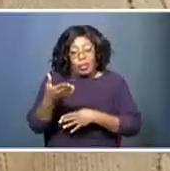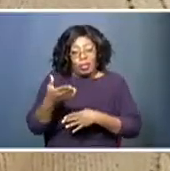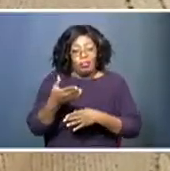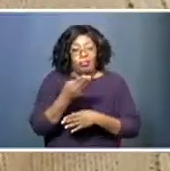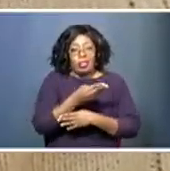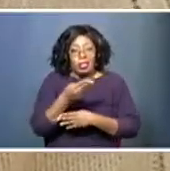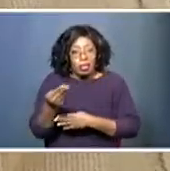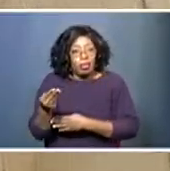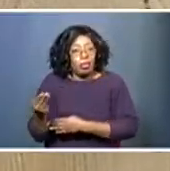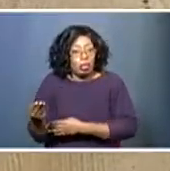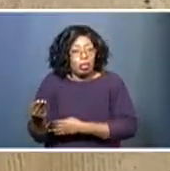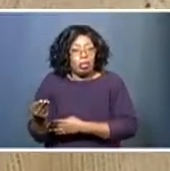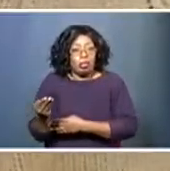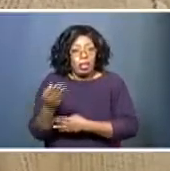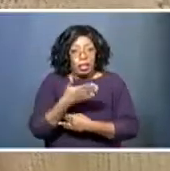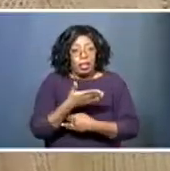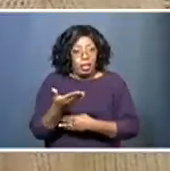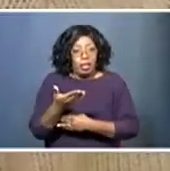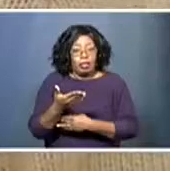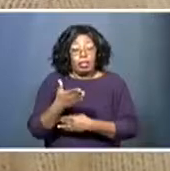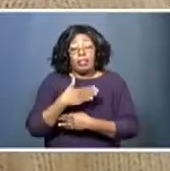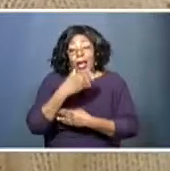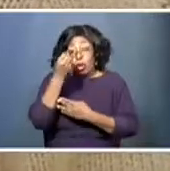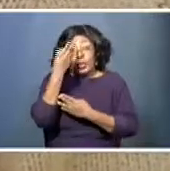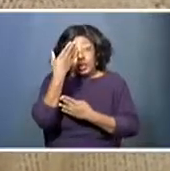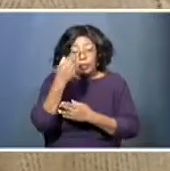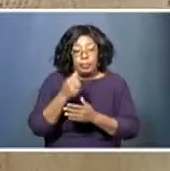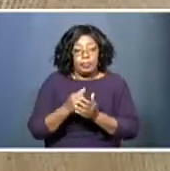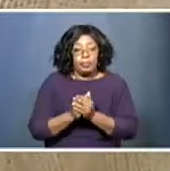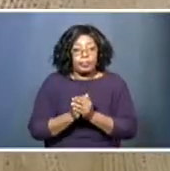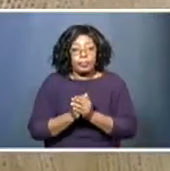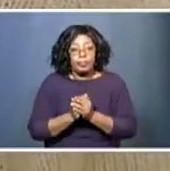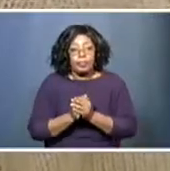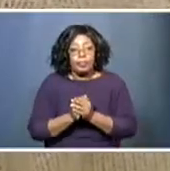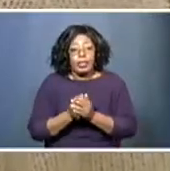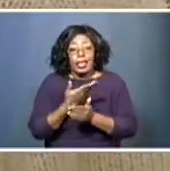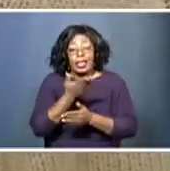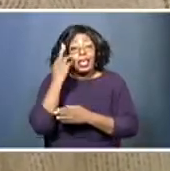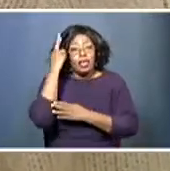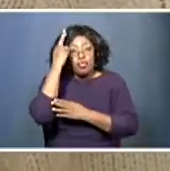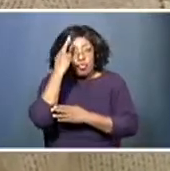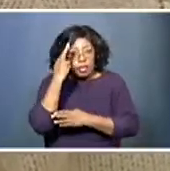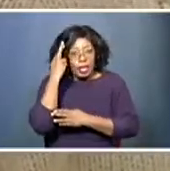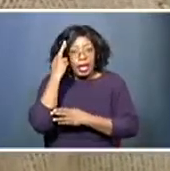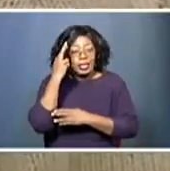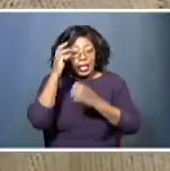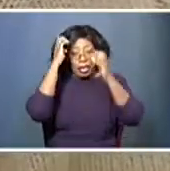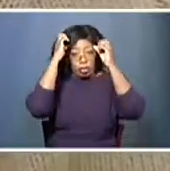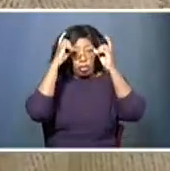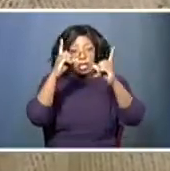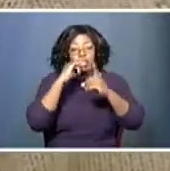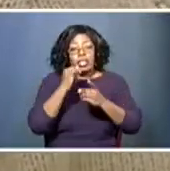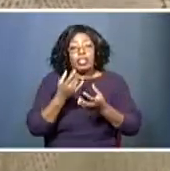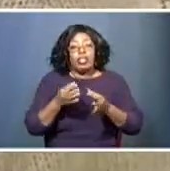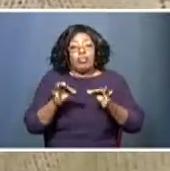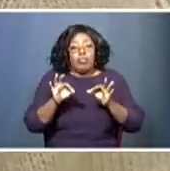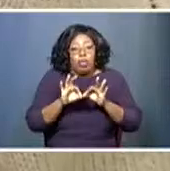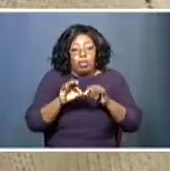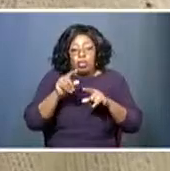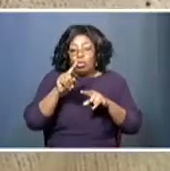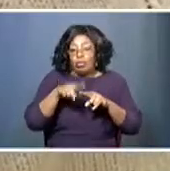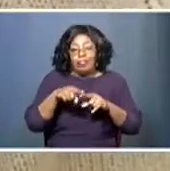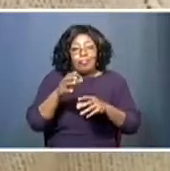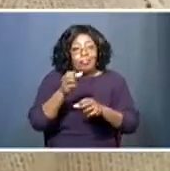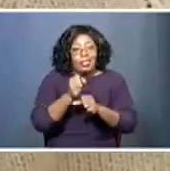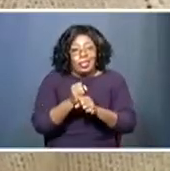material possessions, and this is just my opinion, they realize that education is very important. You just cannot